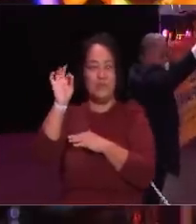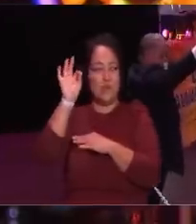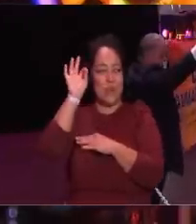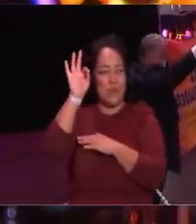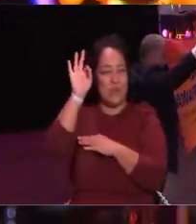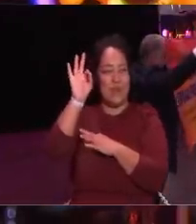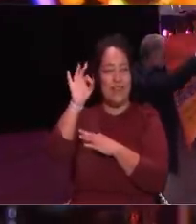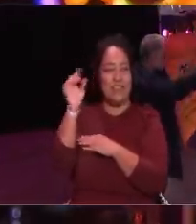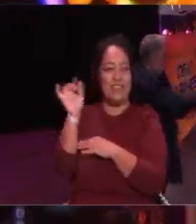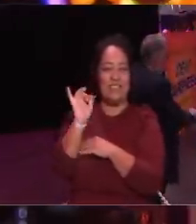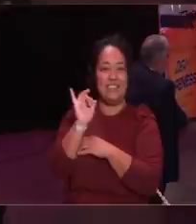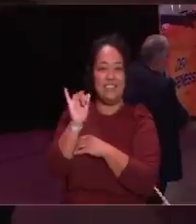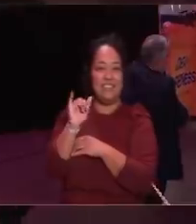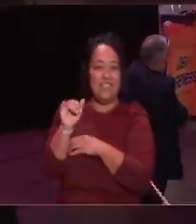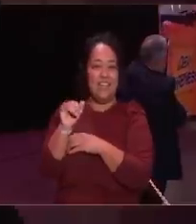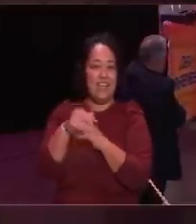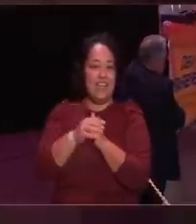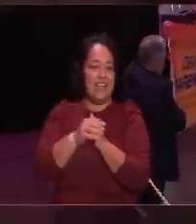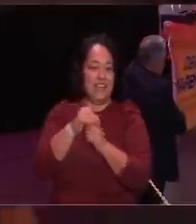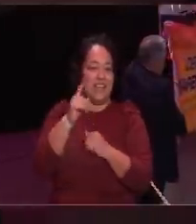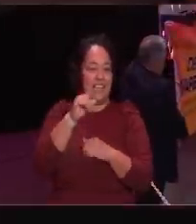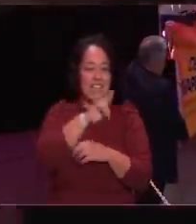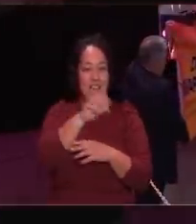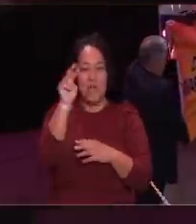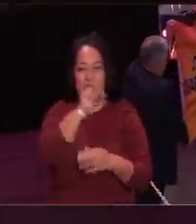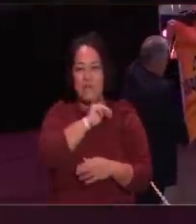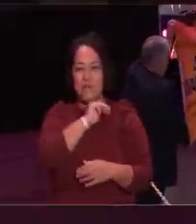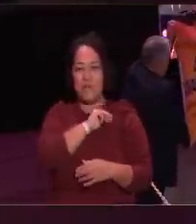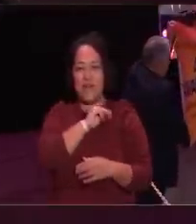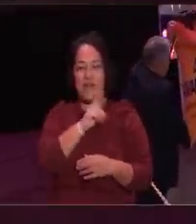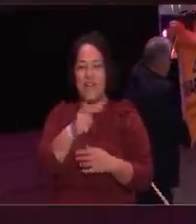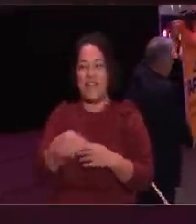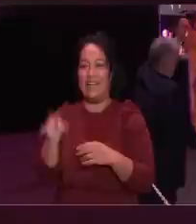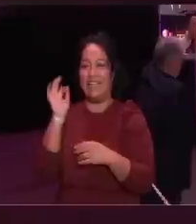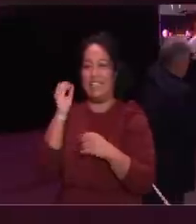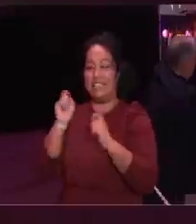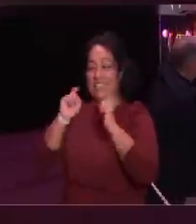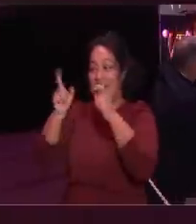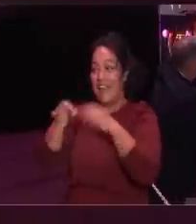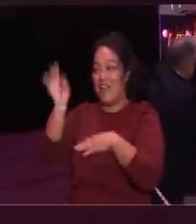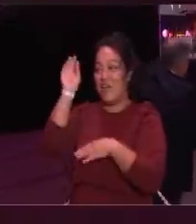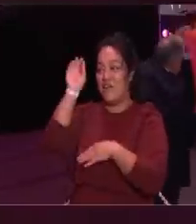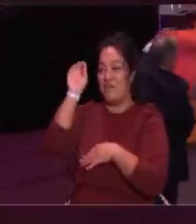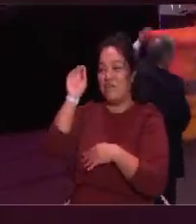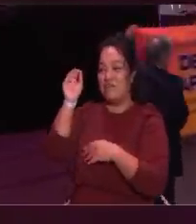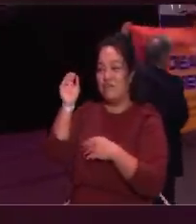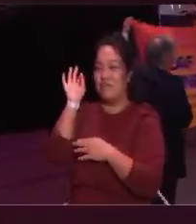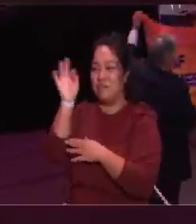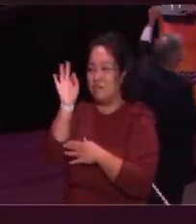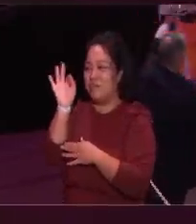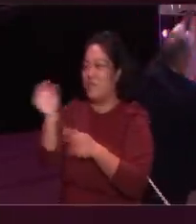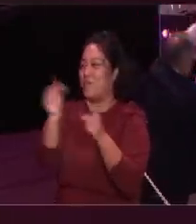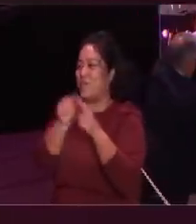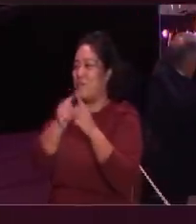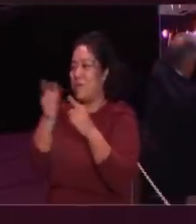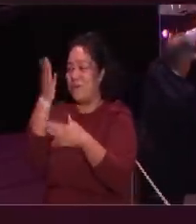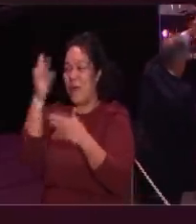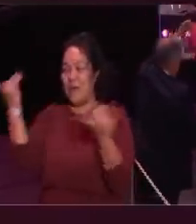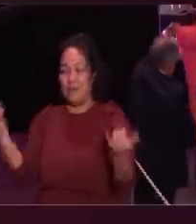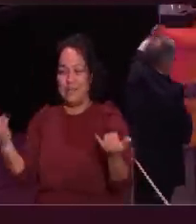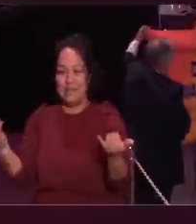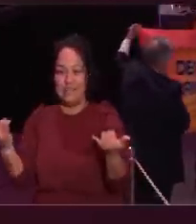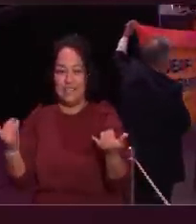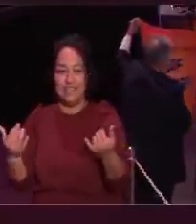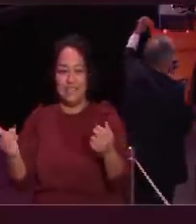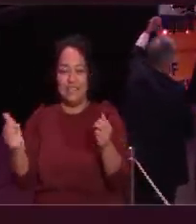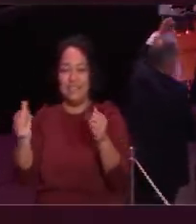that. Él es el ministro. Él es el ministro y hoy predicó la palabra de Dios. He is the minister and he preached the word of God today. Con